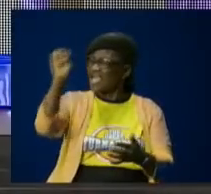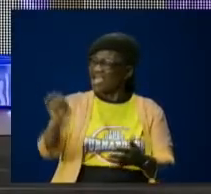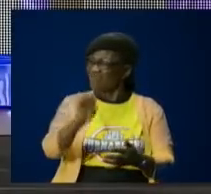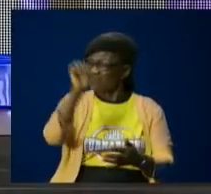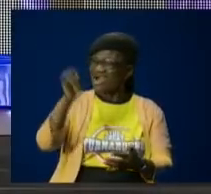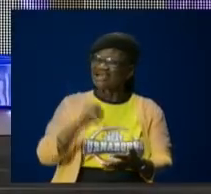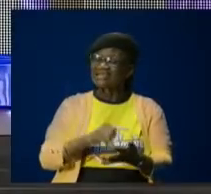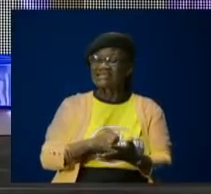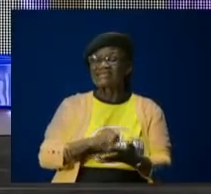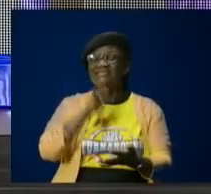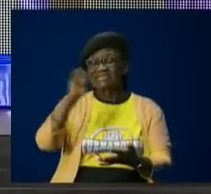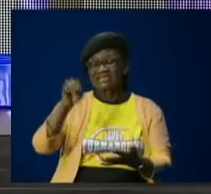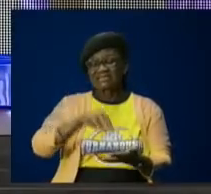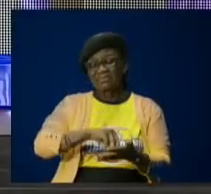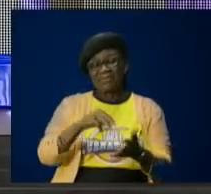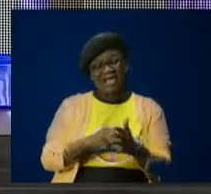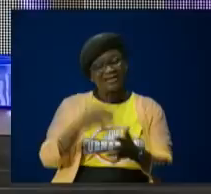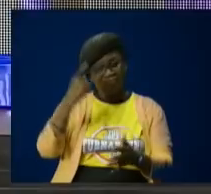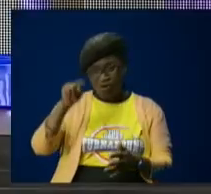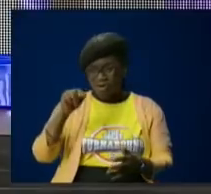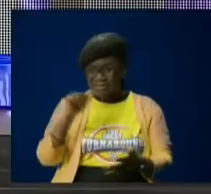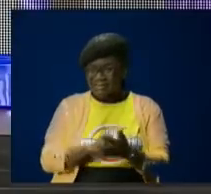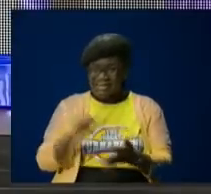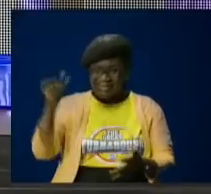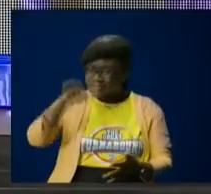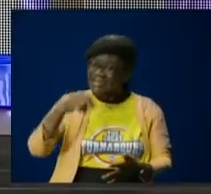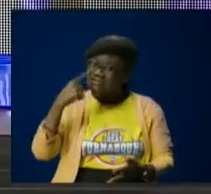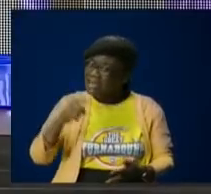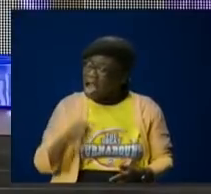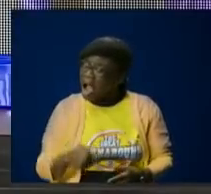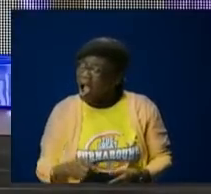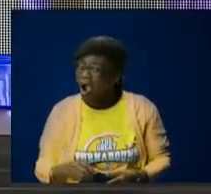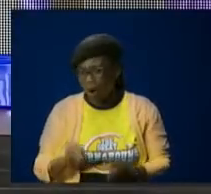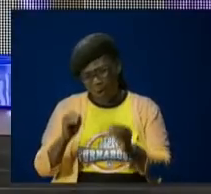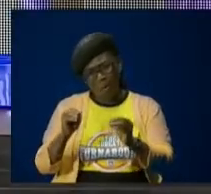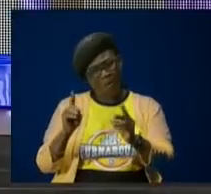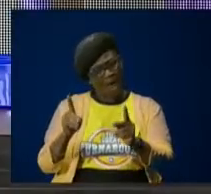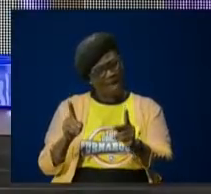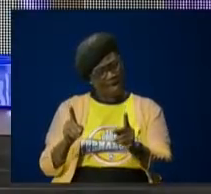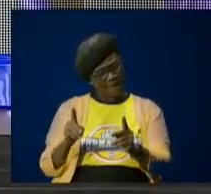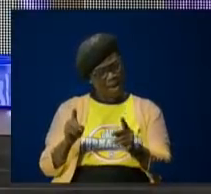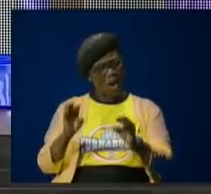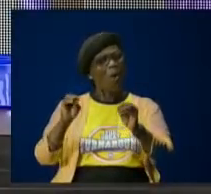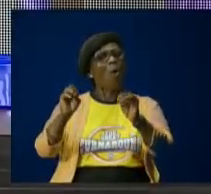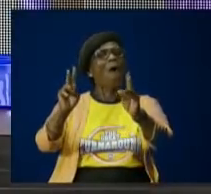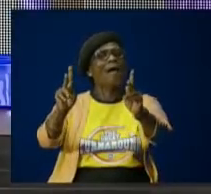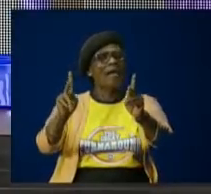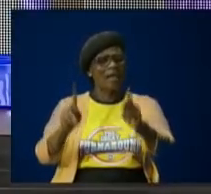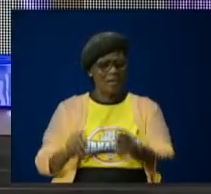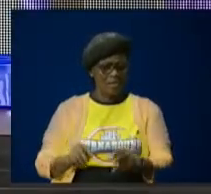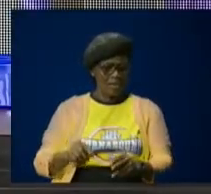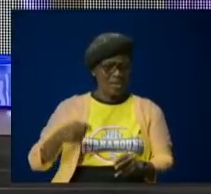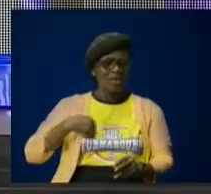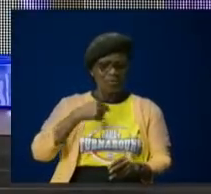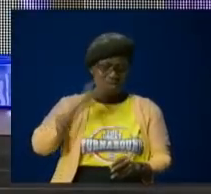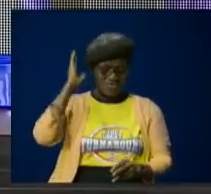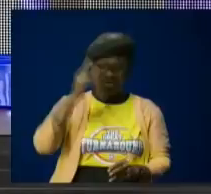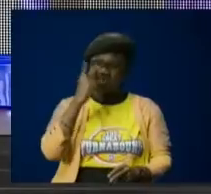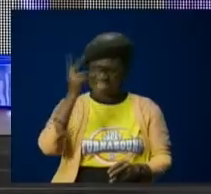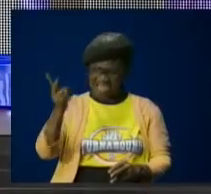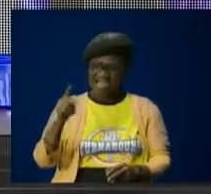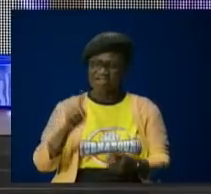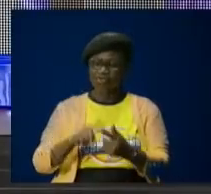He said, is that so? He said, yes. Well, okay. We will see to that.